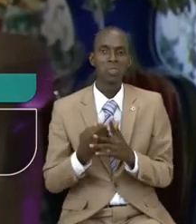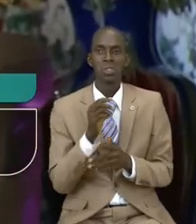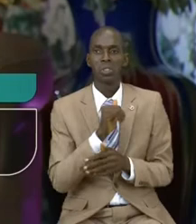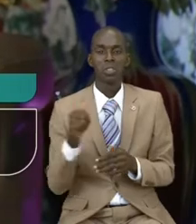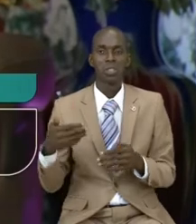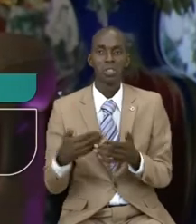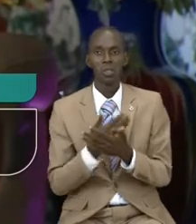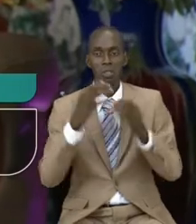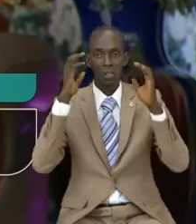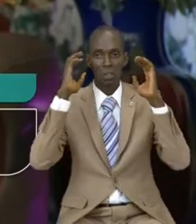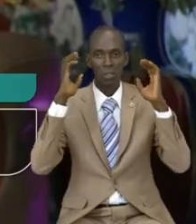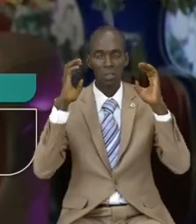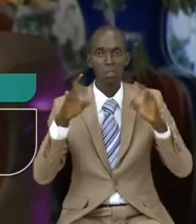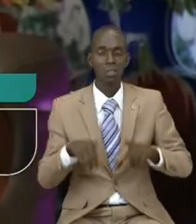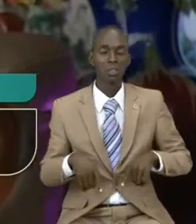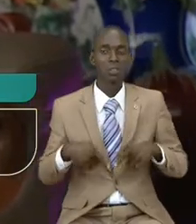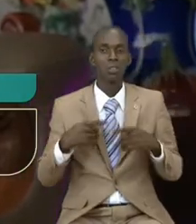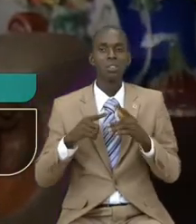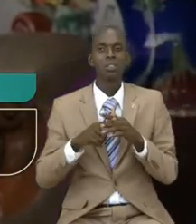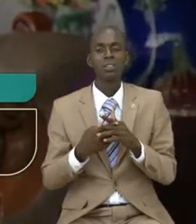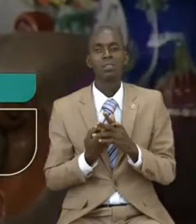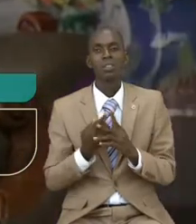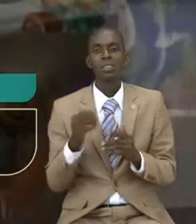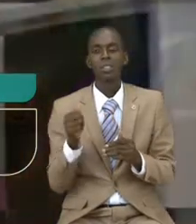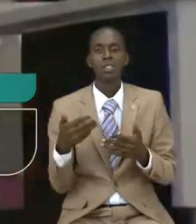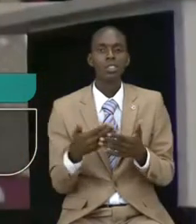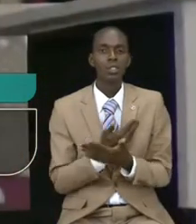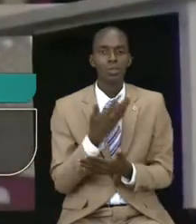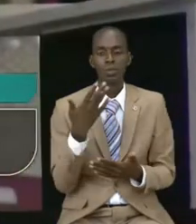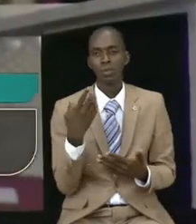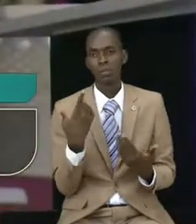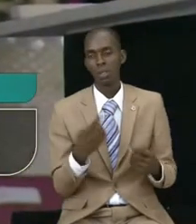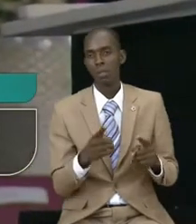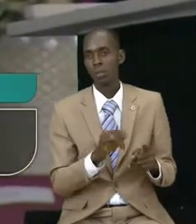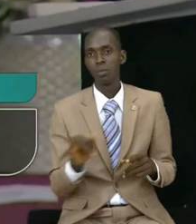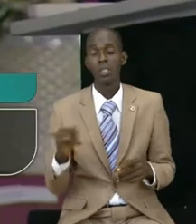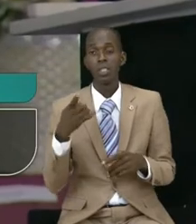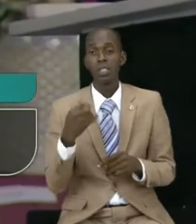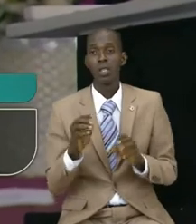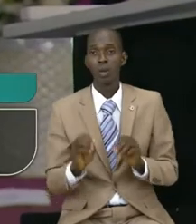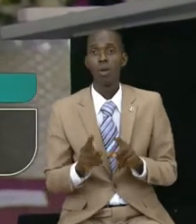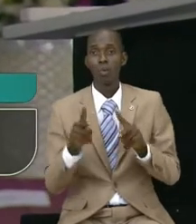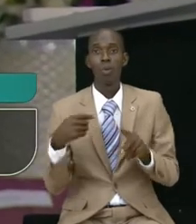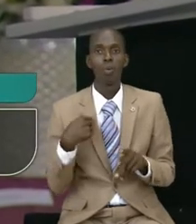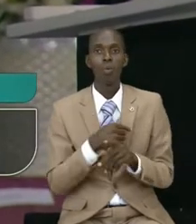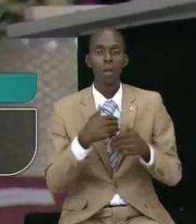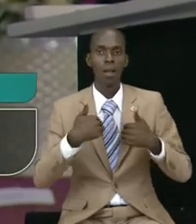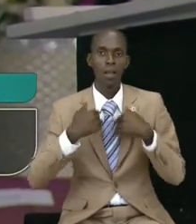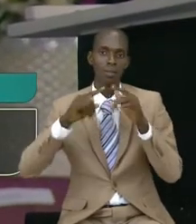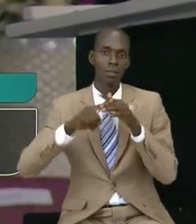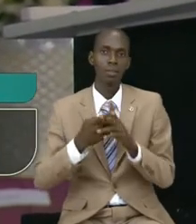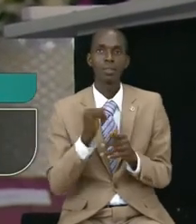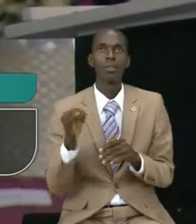career, starting a new event. The privilege we have starting on